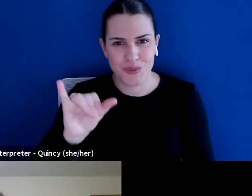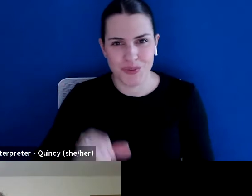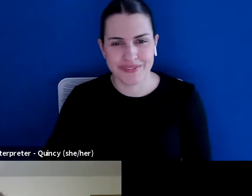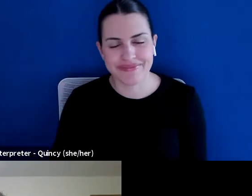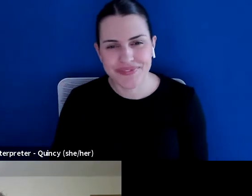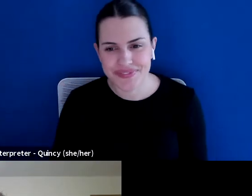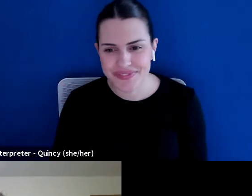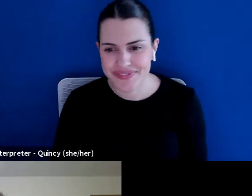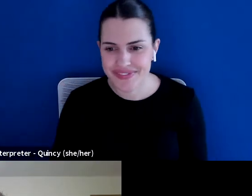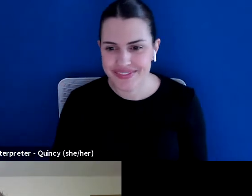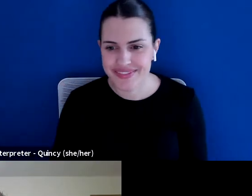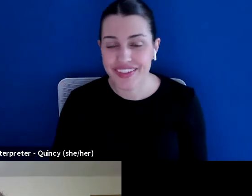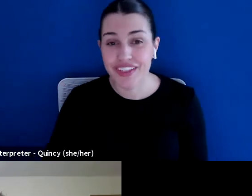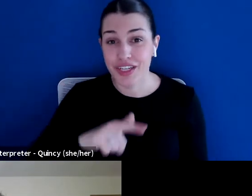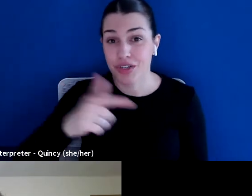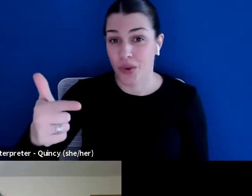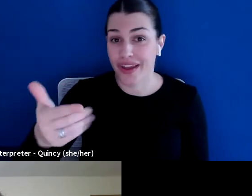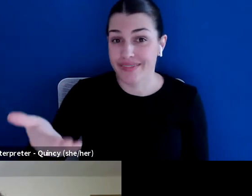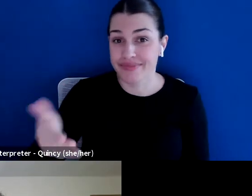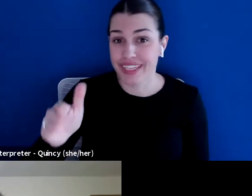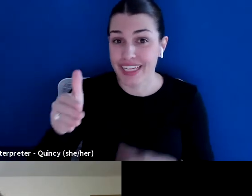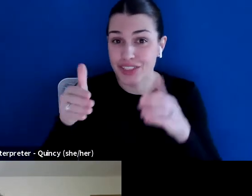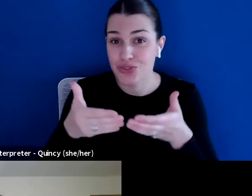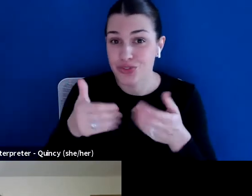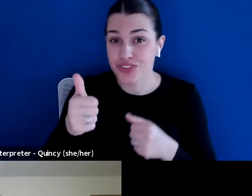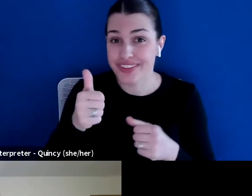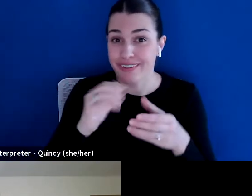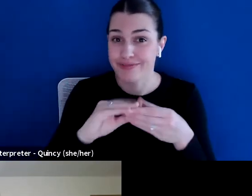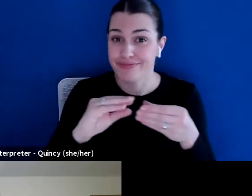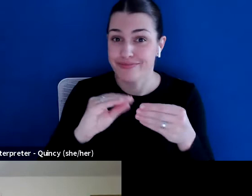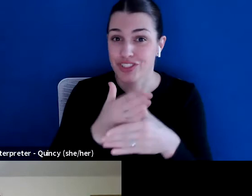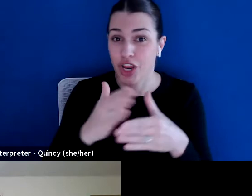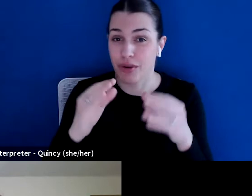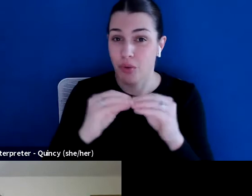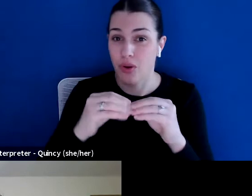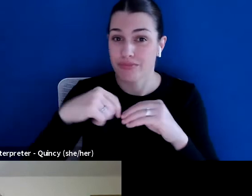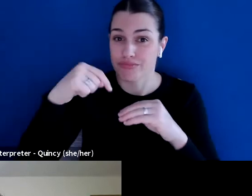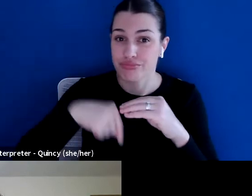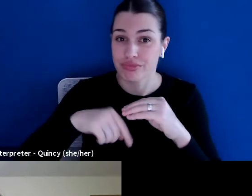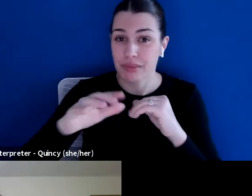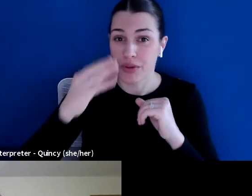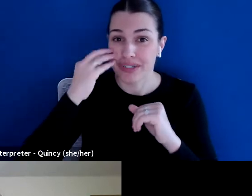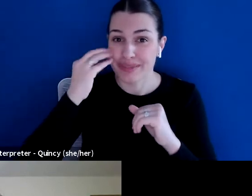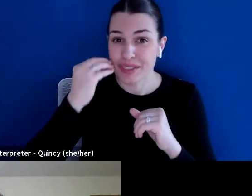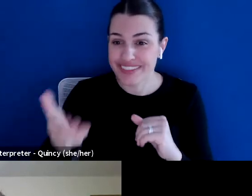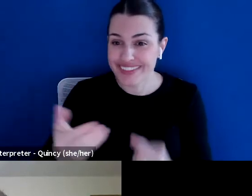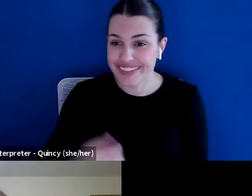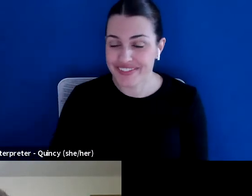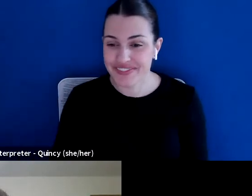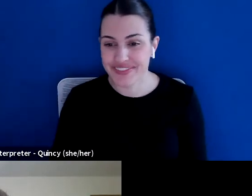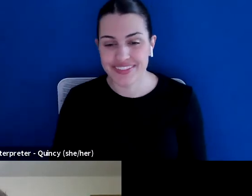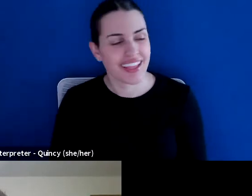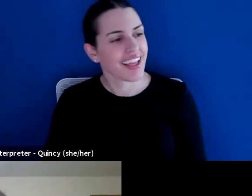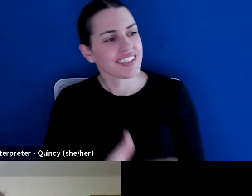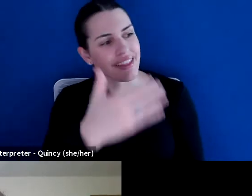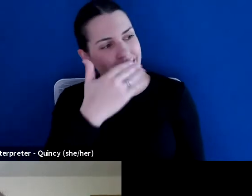as a facilitator. So you can go ahead and introduce yourself and share more about your experiences. Thanks, Brenison.